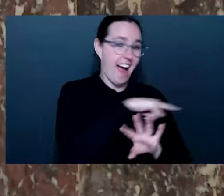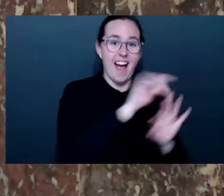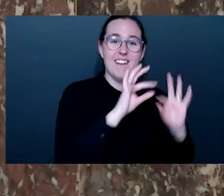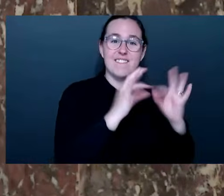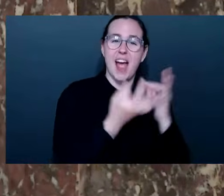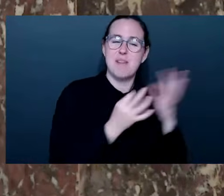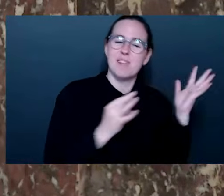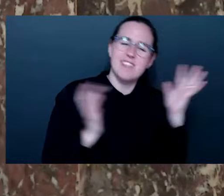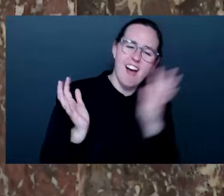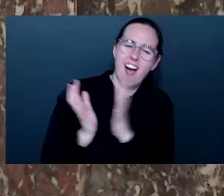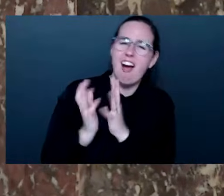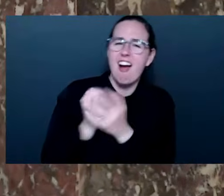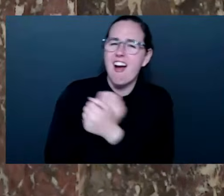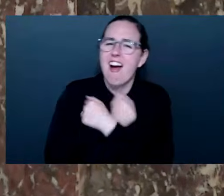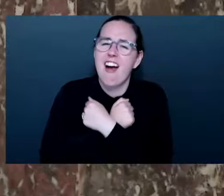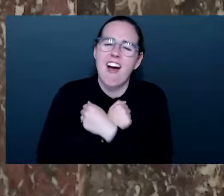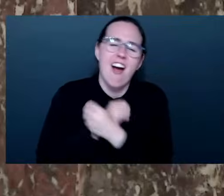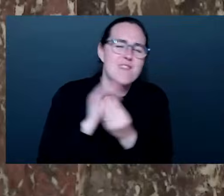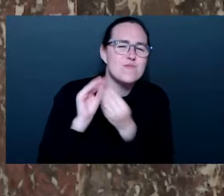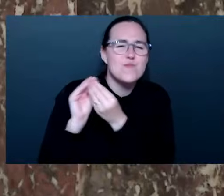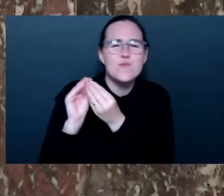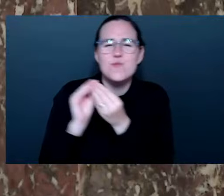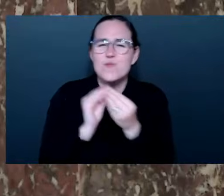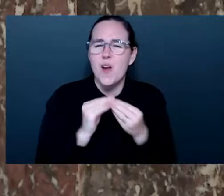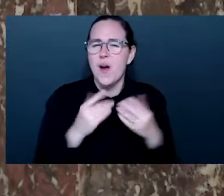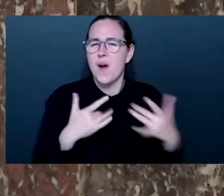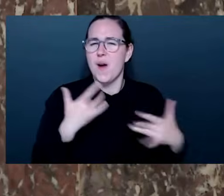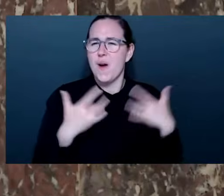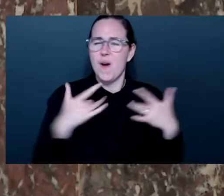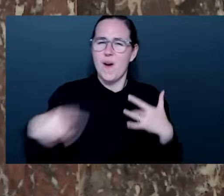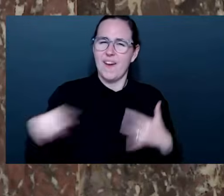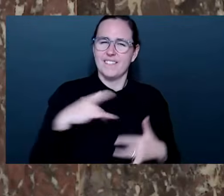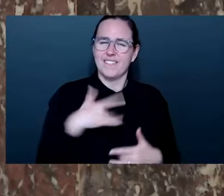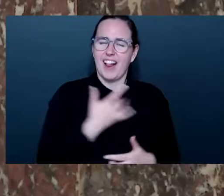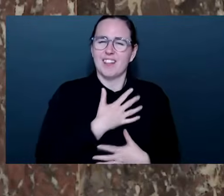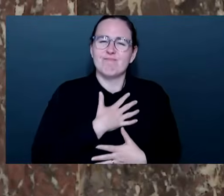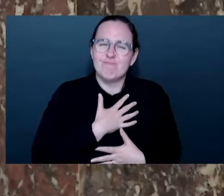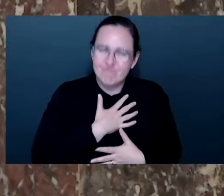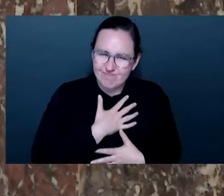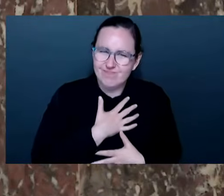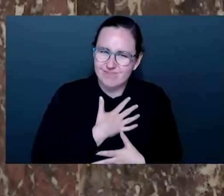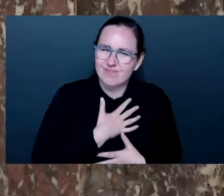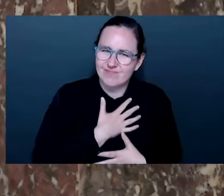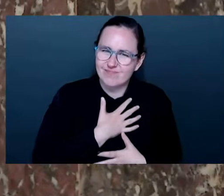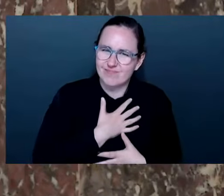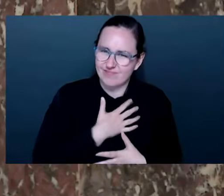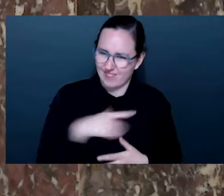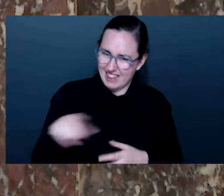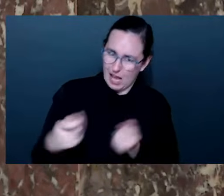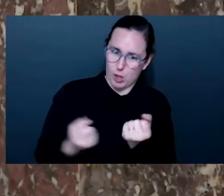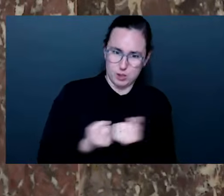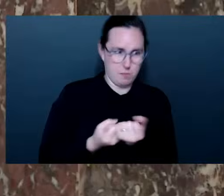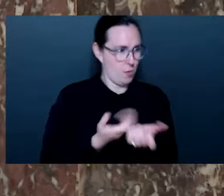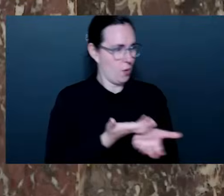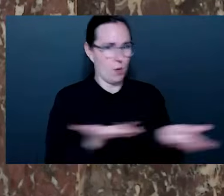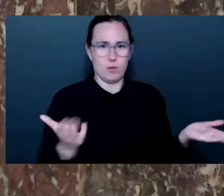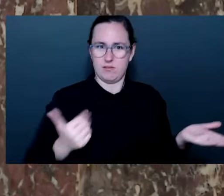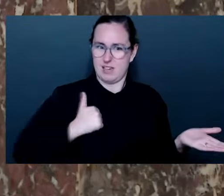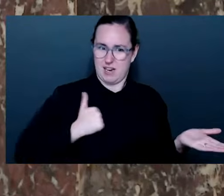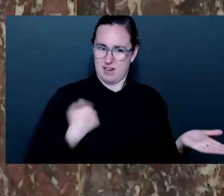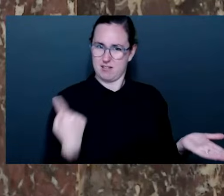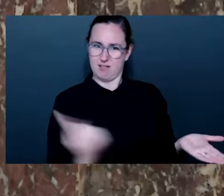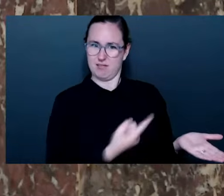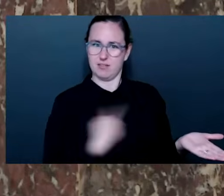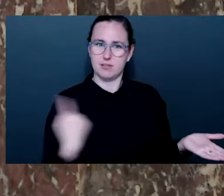also given the opportunity to tour HCMS Vancouver, guided by our commanding officer, Mel Aubry, a personal friend of